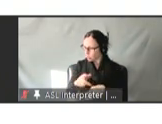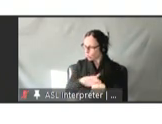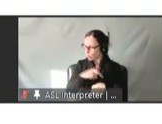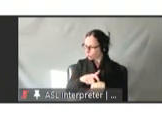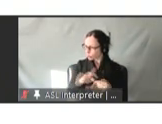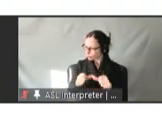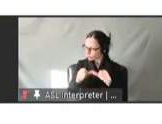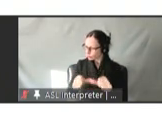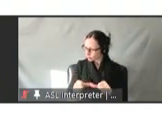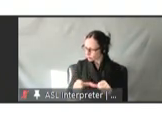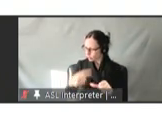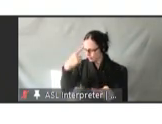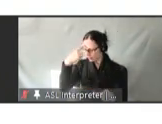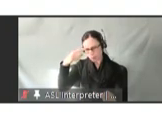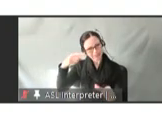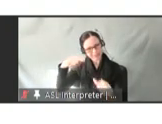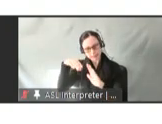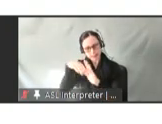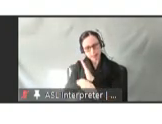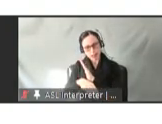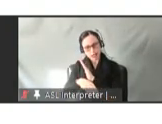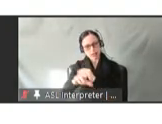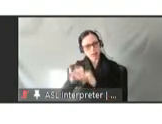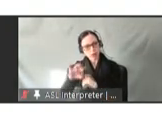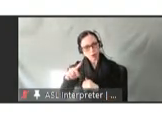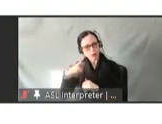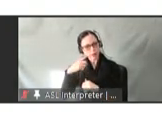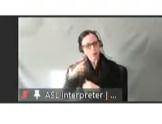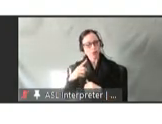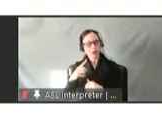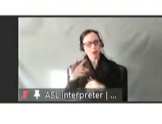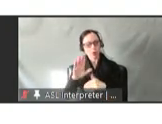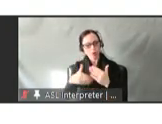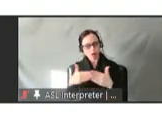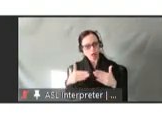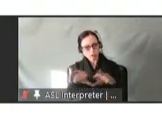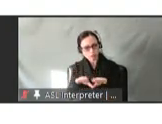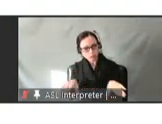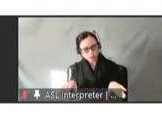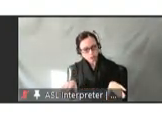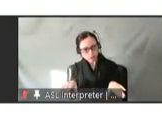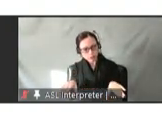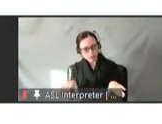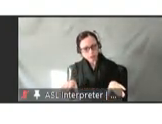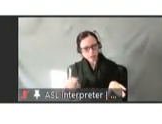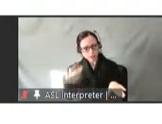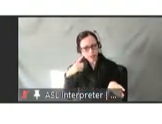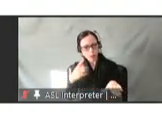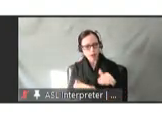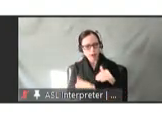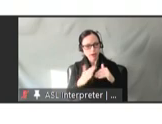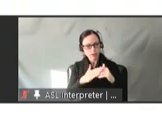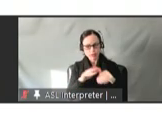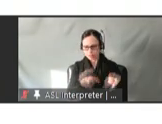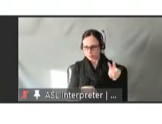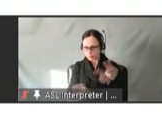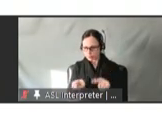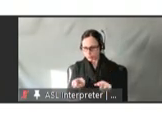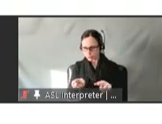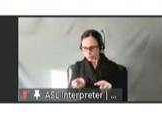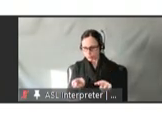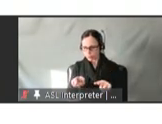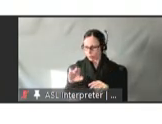in immunization coverage for our two-year-old children, with a further decrease in coverage observed since the onset of the